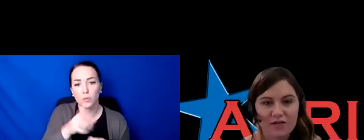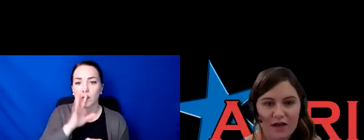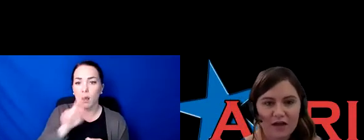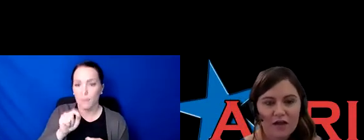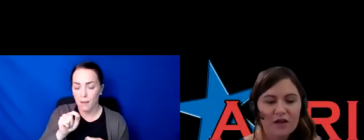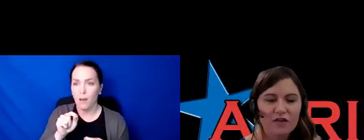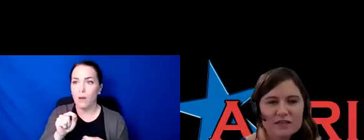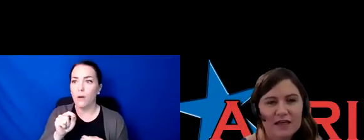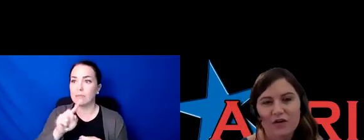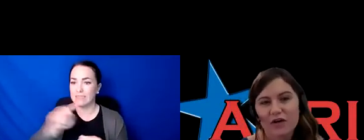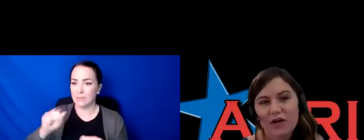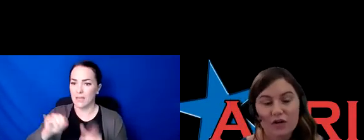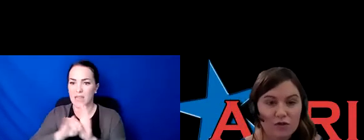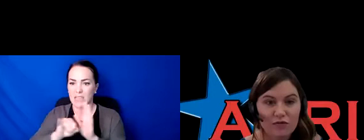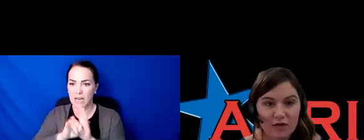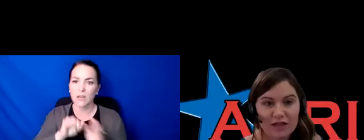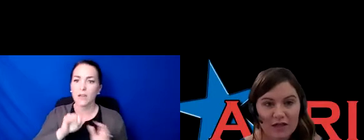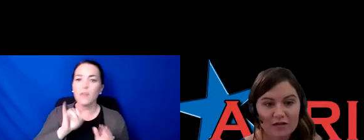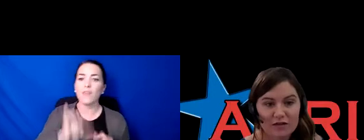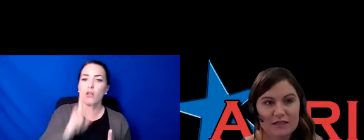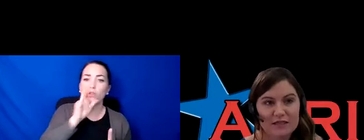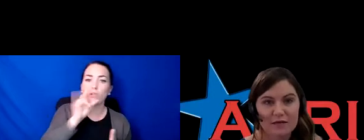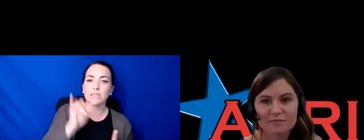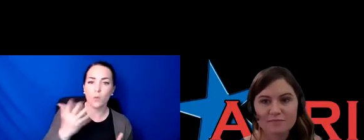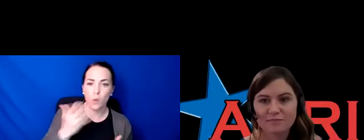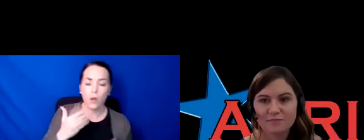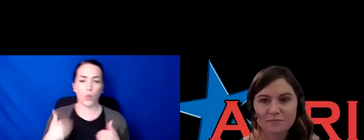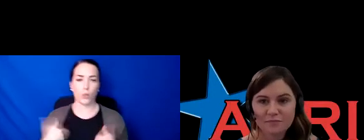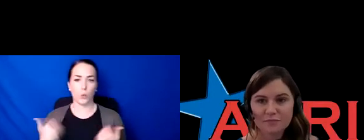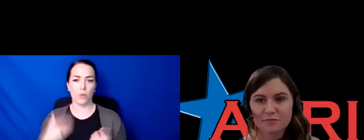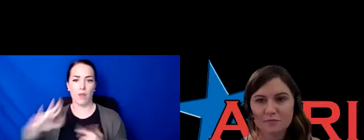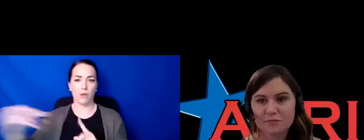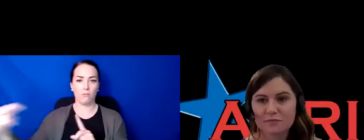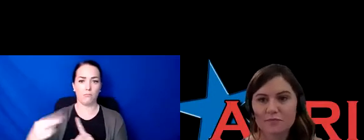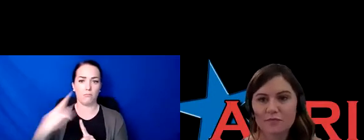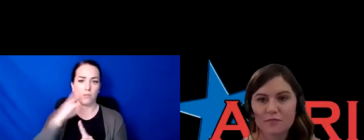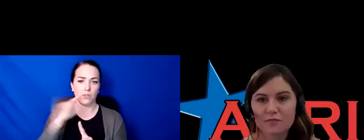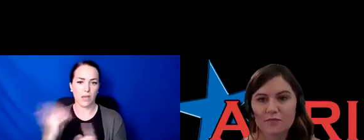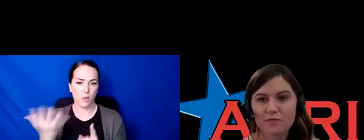think that looks like, or youth feel like that looks like to them?